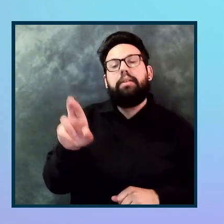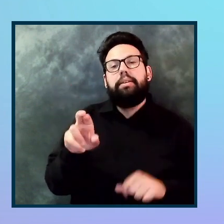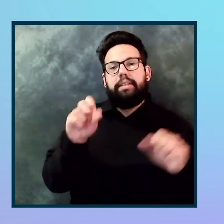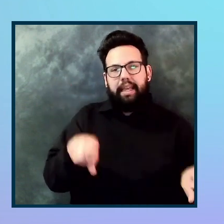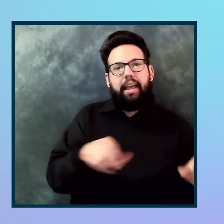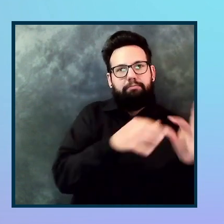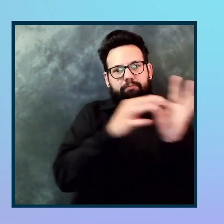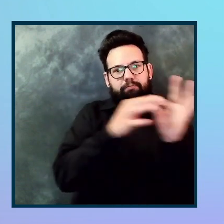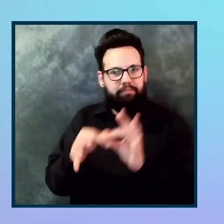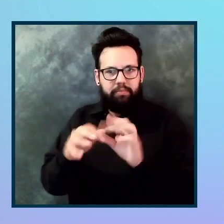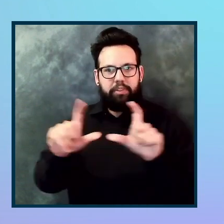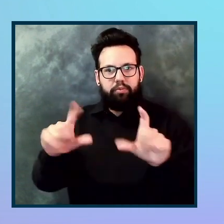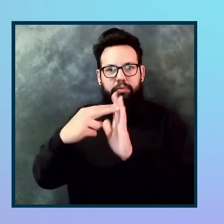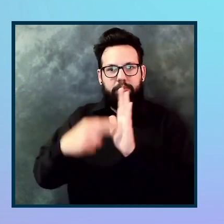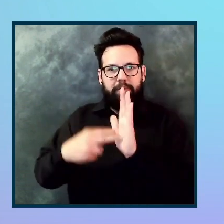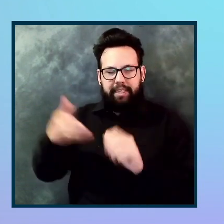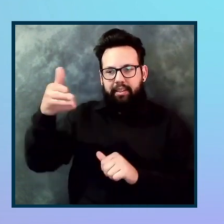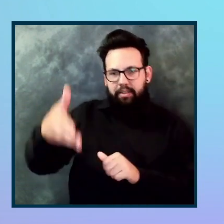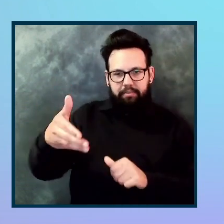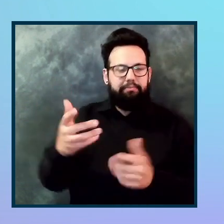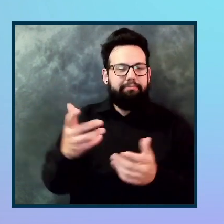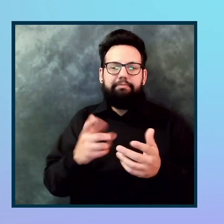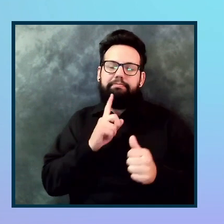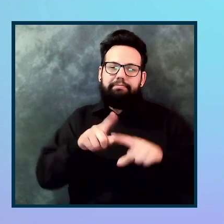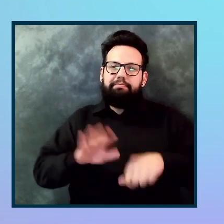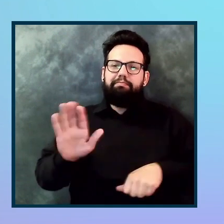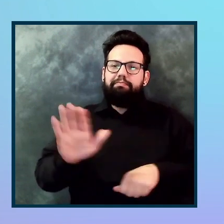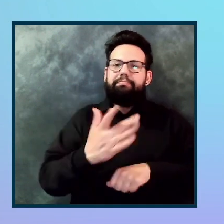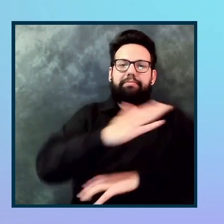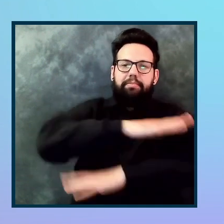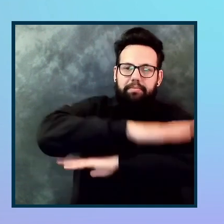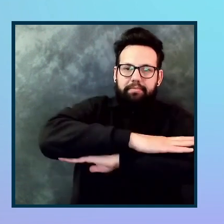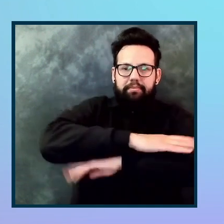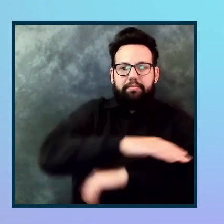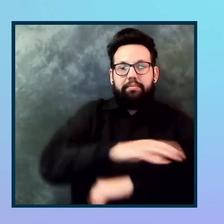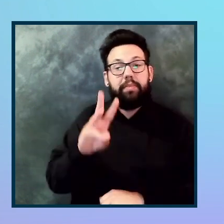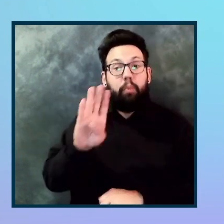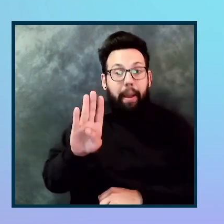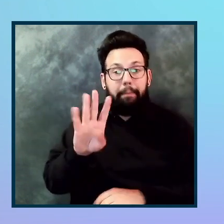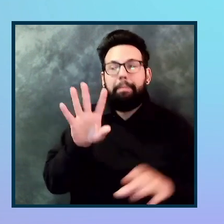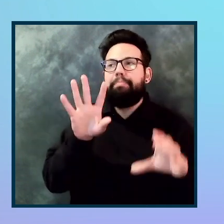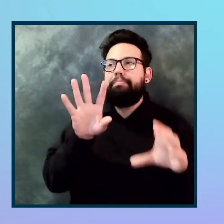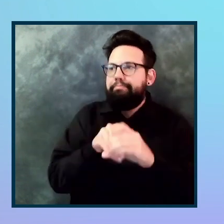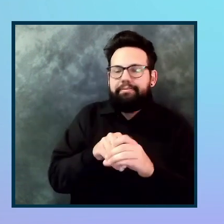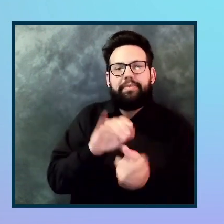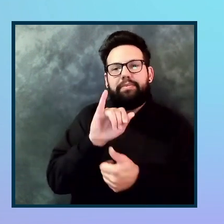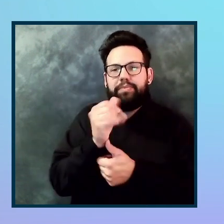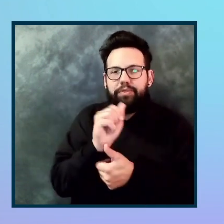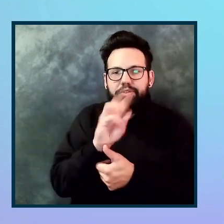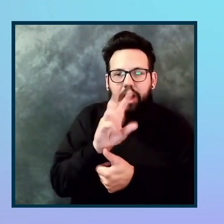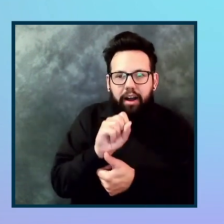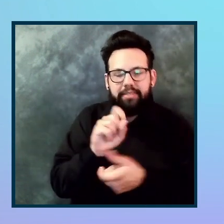there. So it depends on what platform you're doing. If you're doing web, you do have JAWS, you do have NVDA, you do have